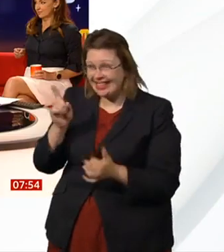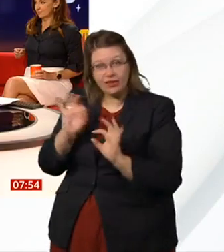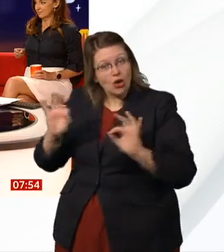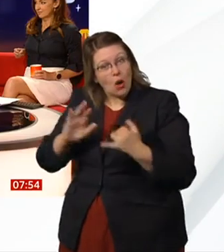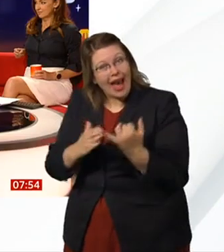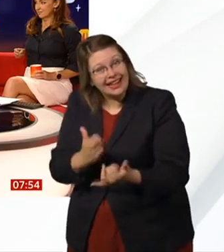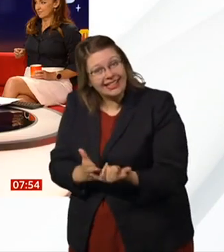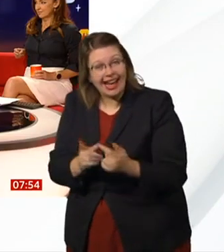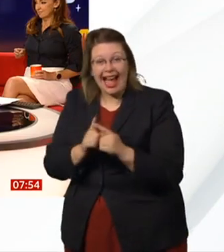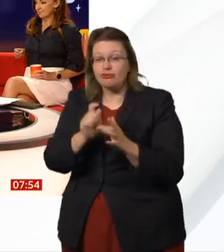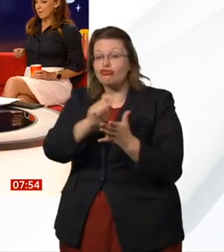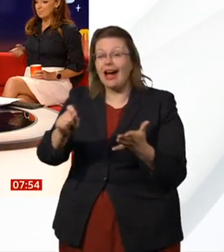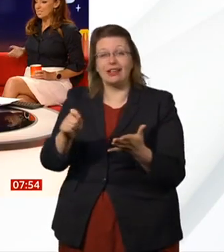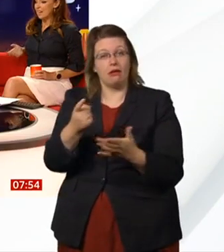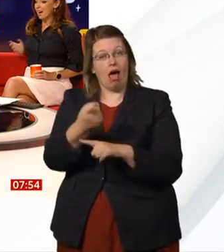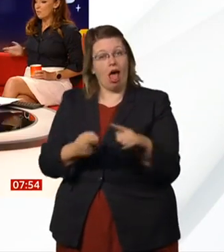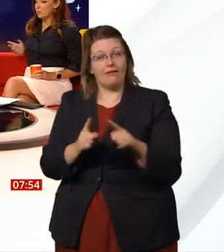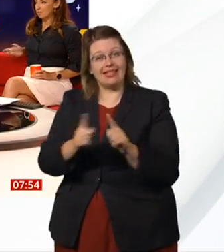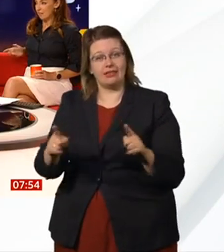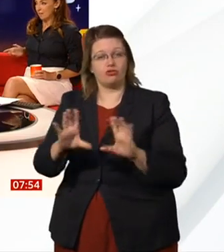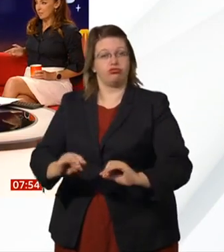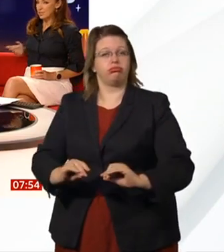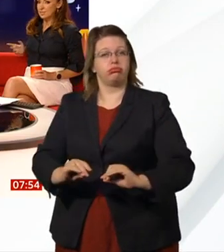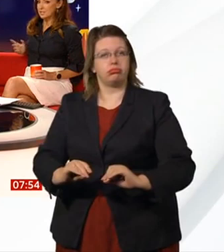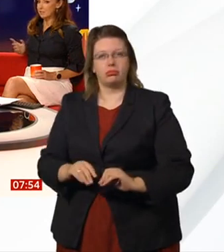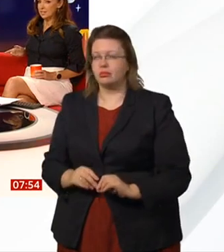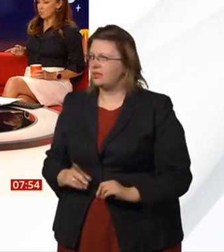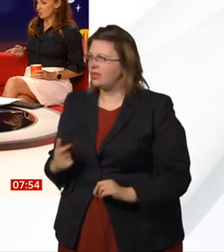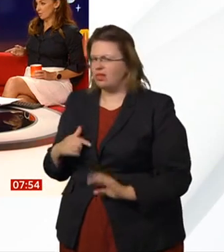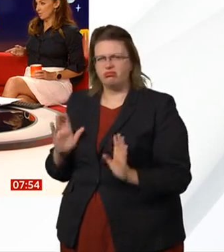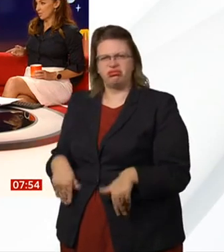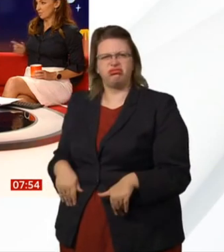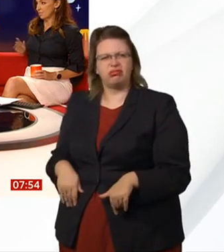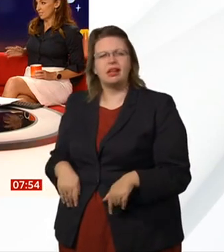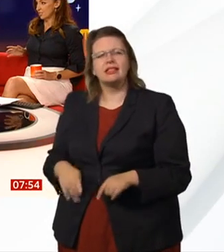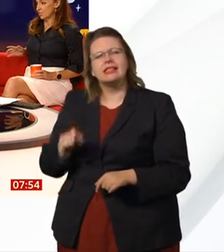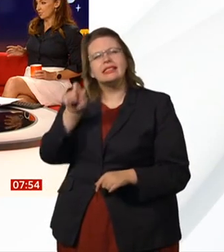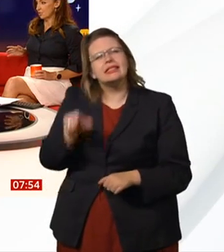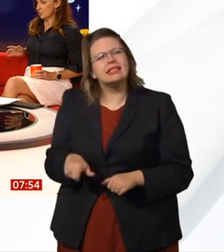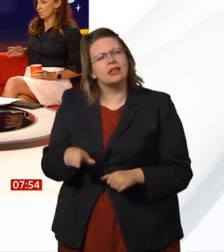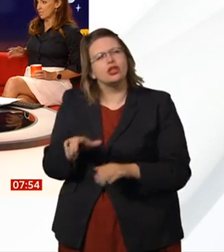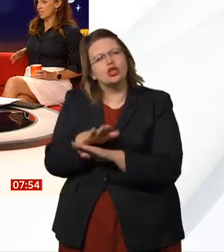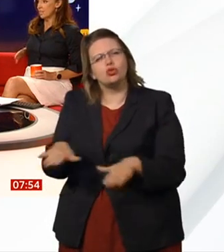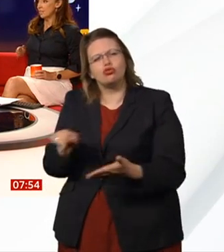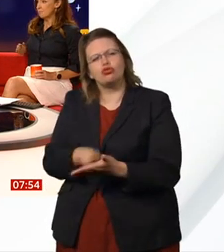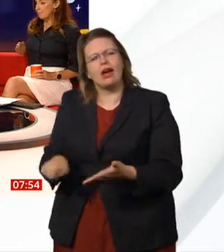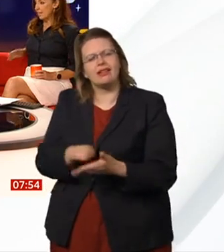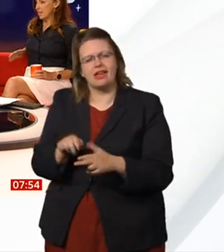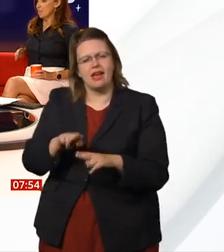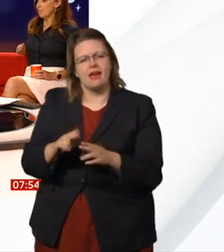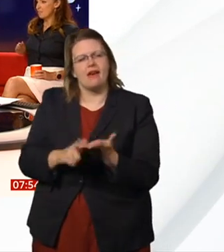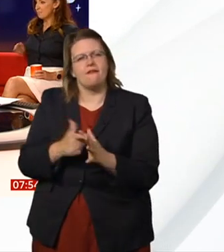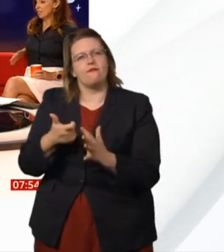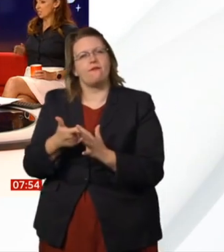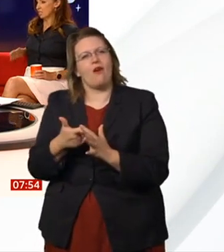I break off mid-sentence. But you see, I am all for that, because who is it? Is it Frank Cottrell Boyce? Yes. Fantastic children's author who says,